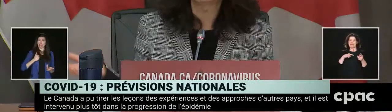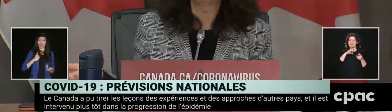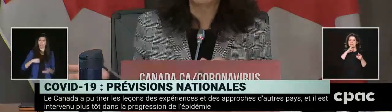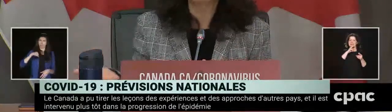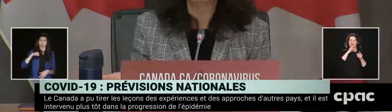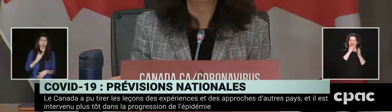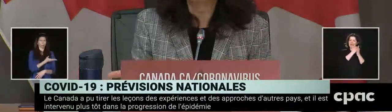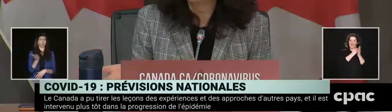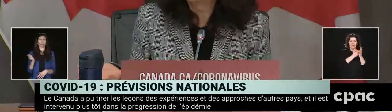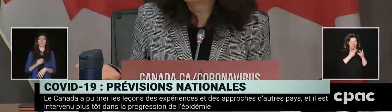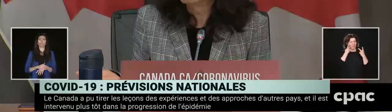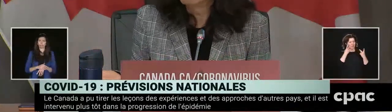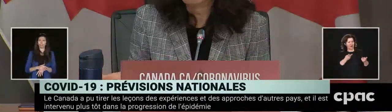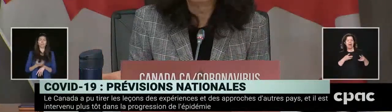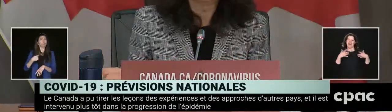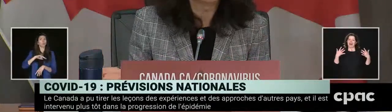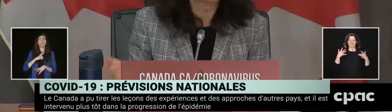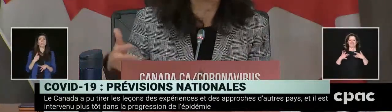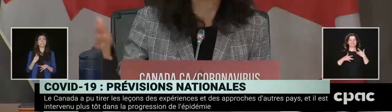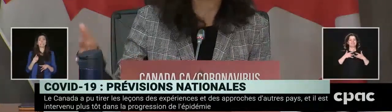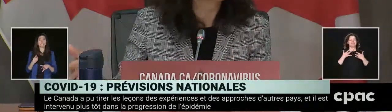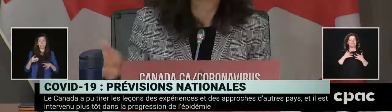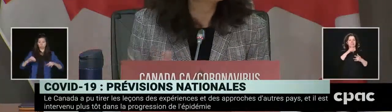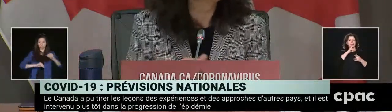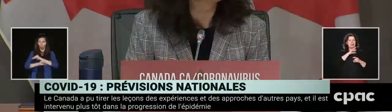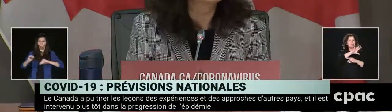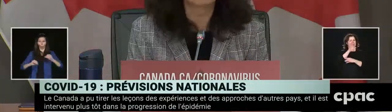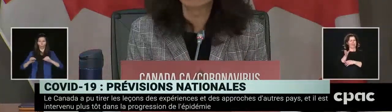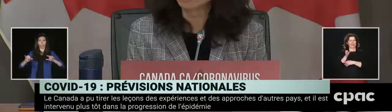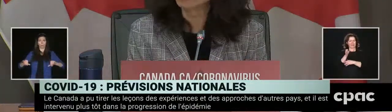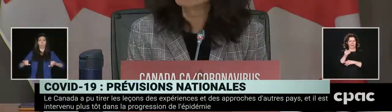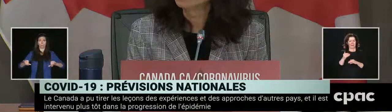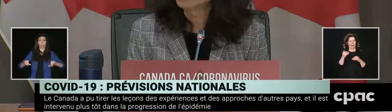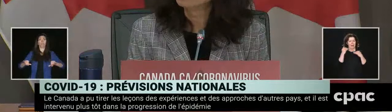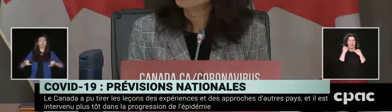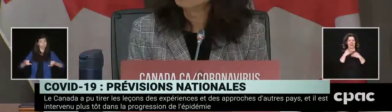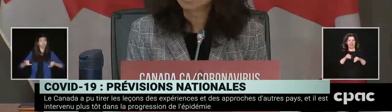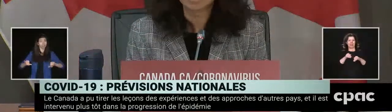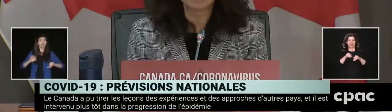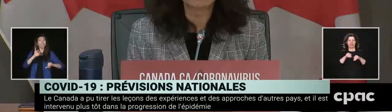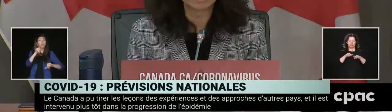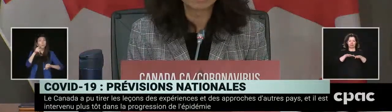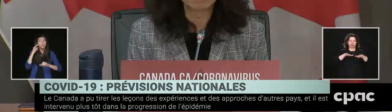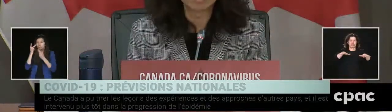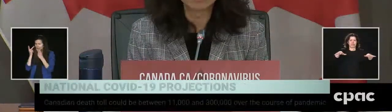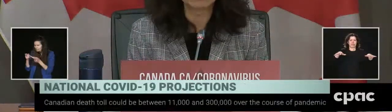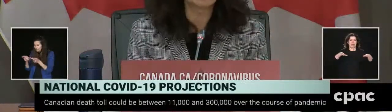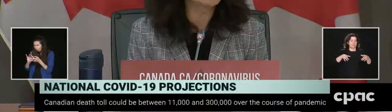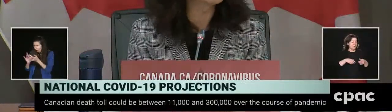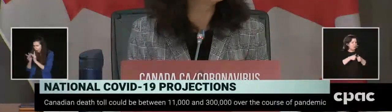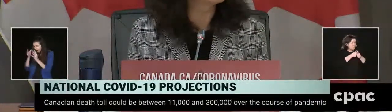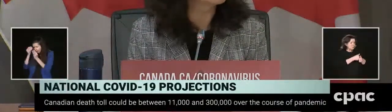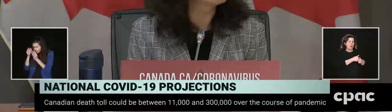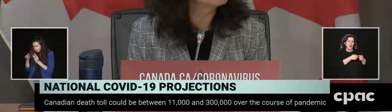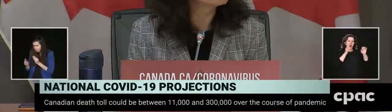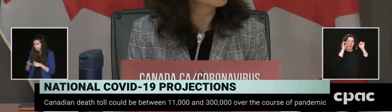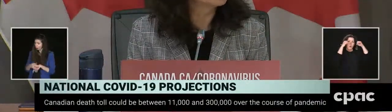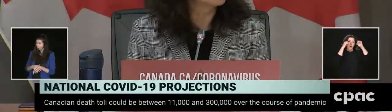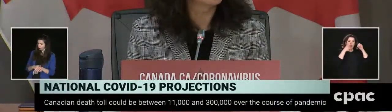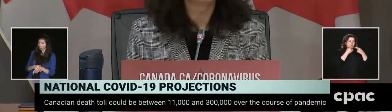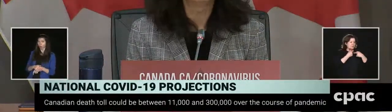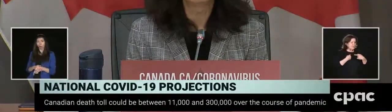quite a bit just based on what Google has been telling us in terms of mobile phone and movement data, for example, but we can do